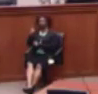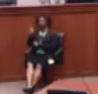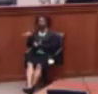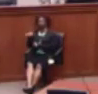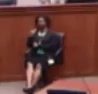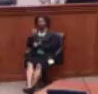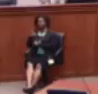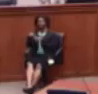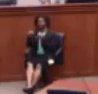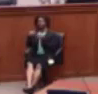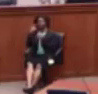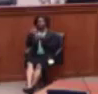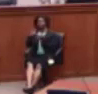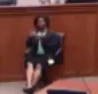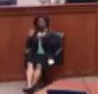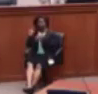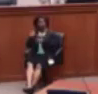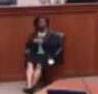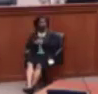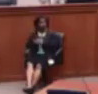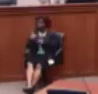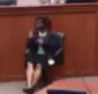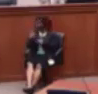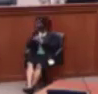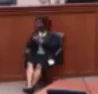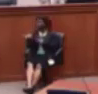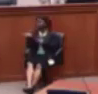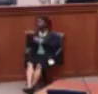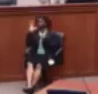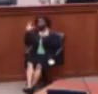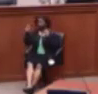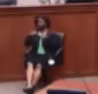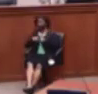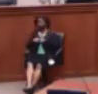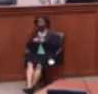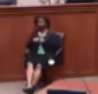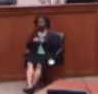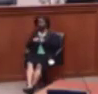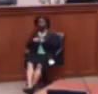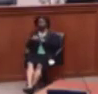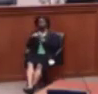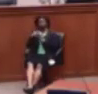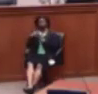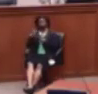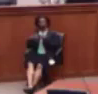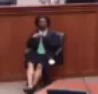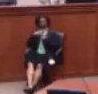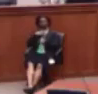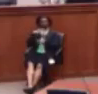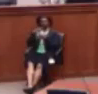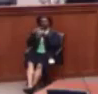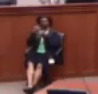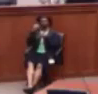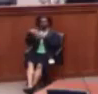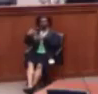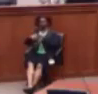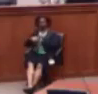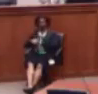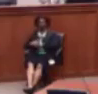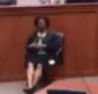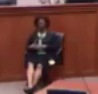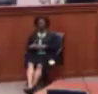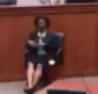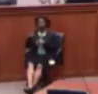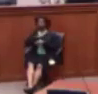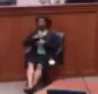cards? No, ma'am. Okay. Superintendent? I'll save my comments for the next item.